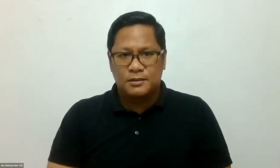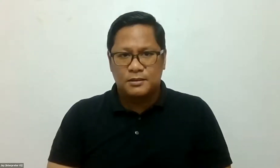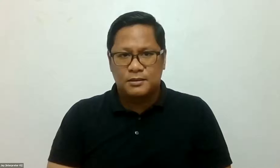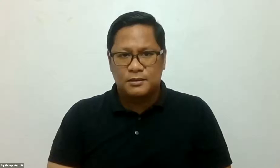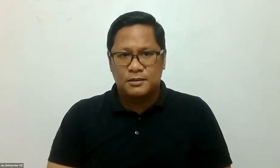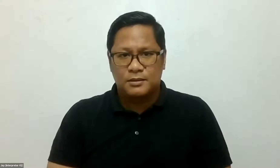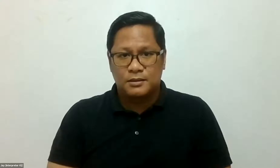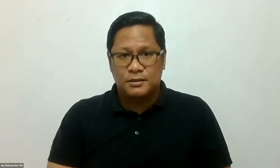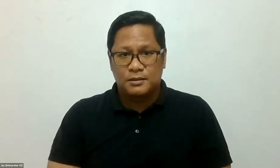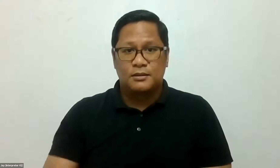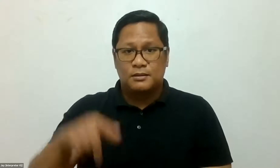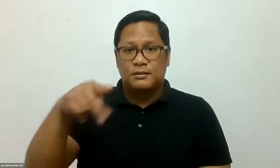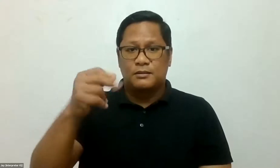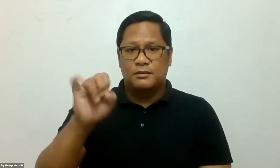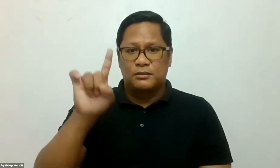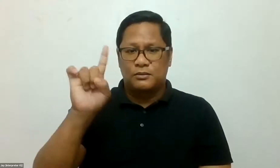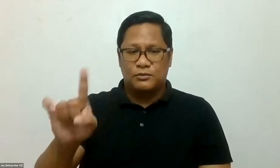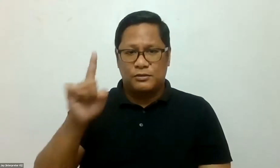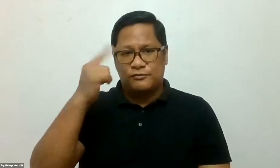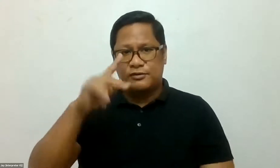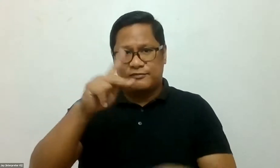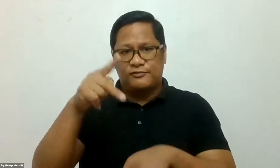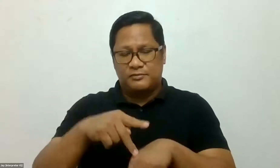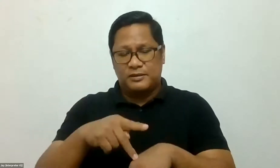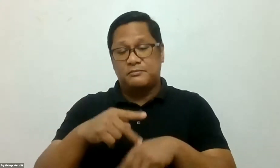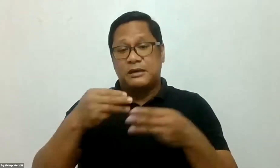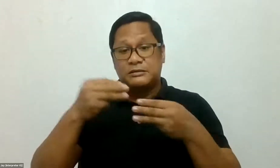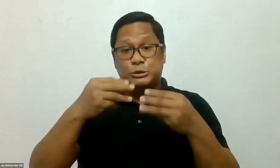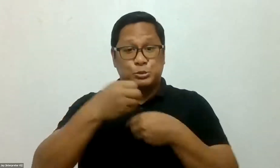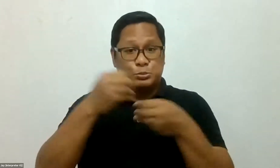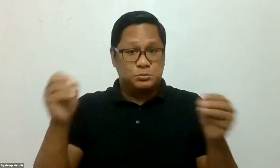For the phase 1 of the Philippine Cancer Management Office,